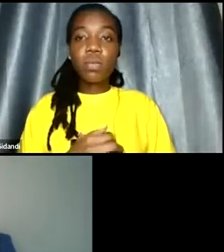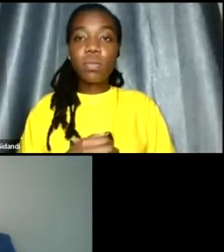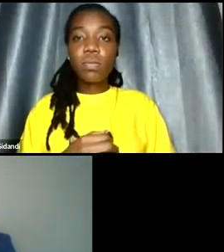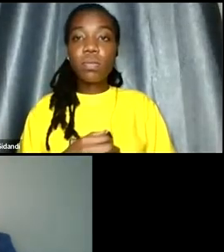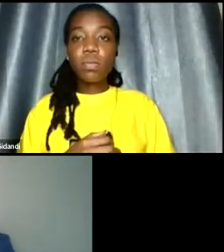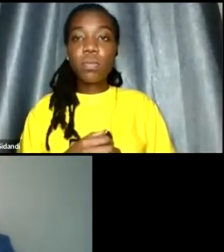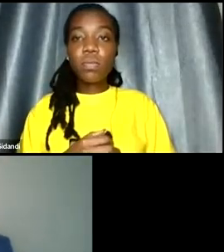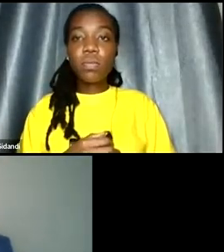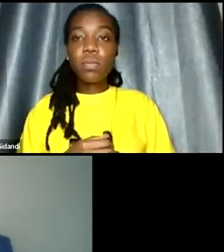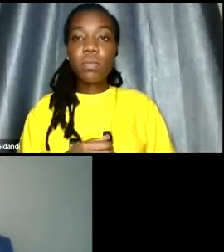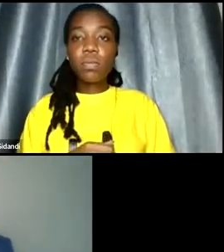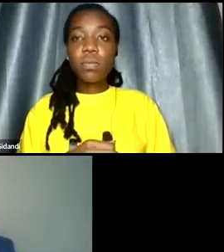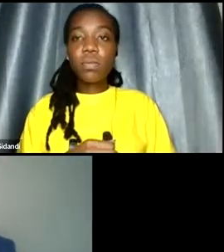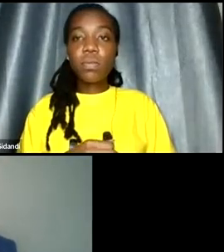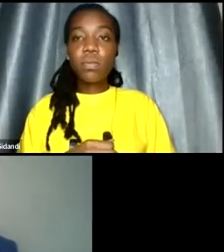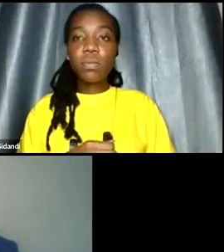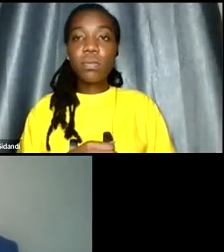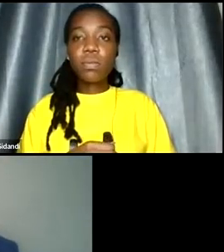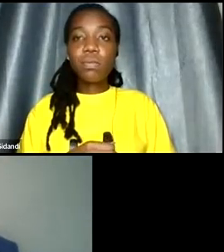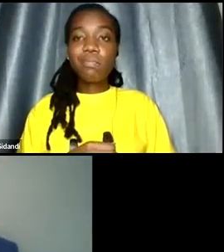Rose Wangare, your hand is up.